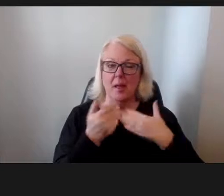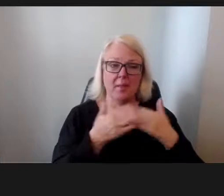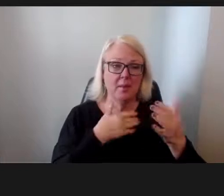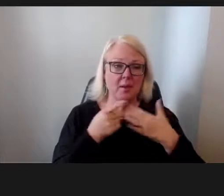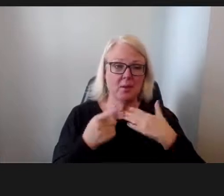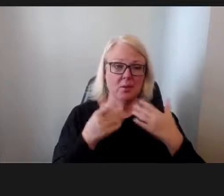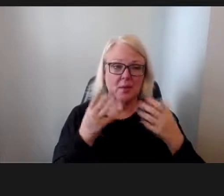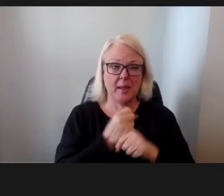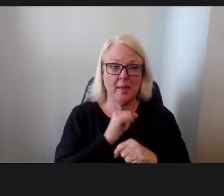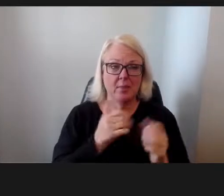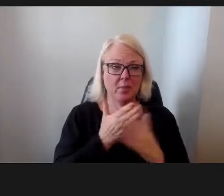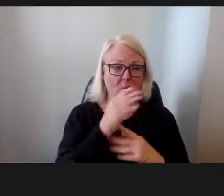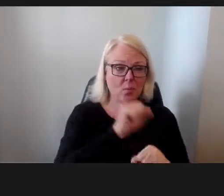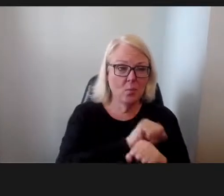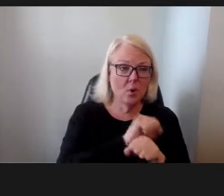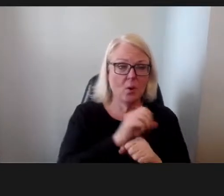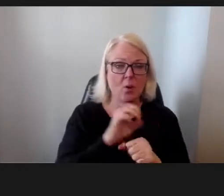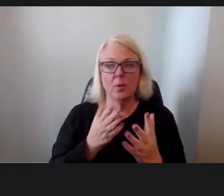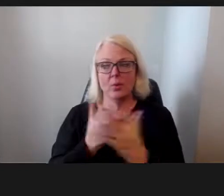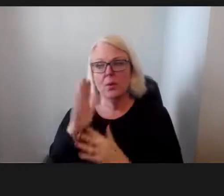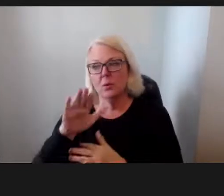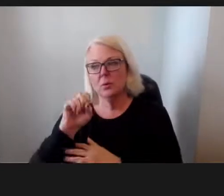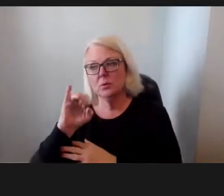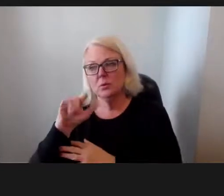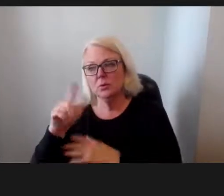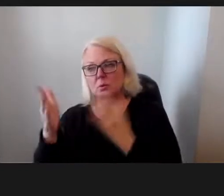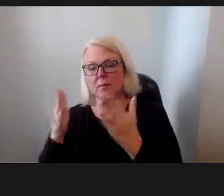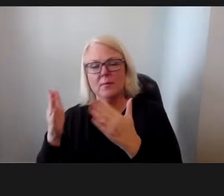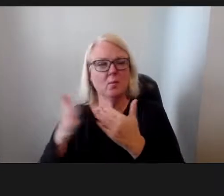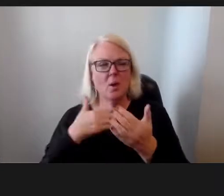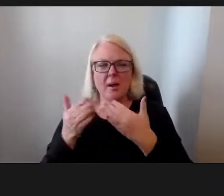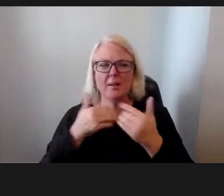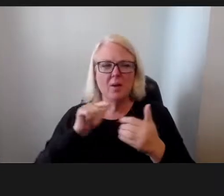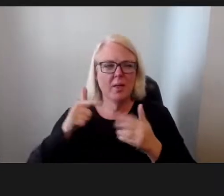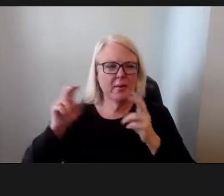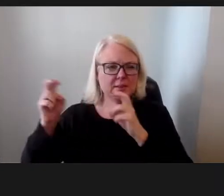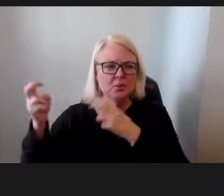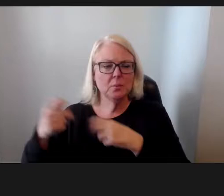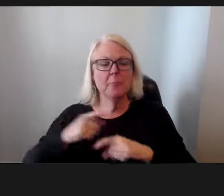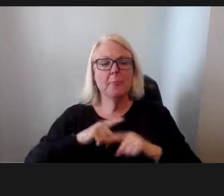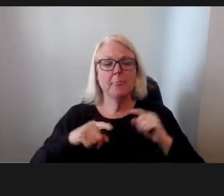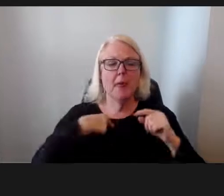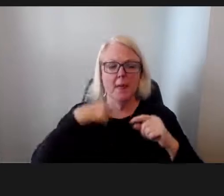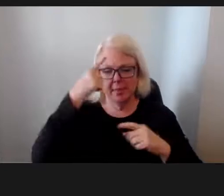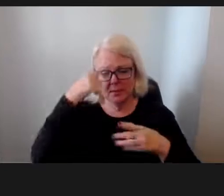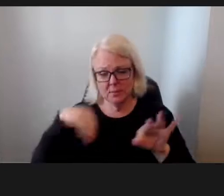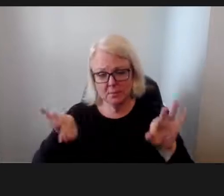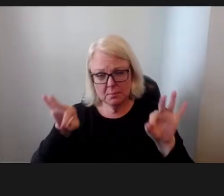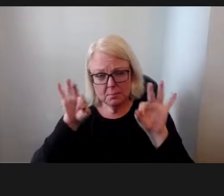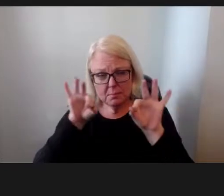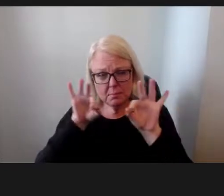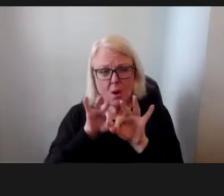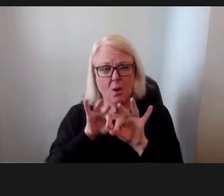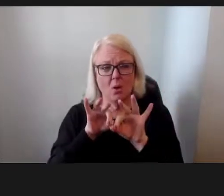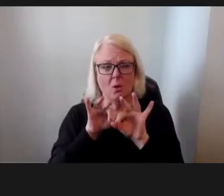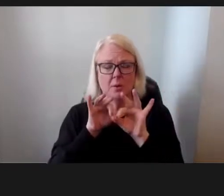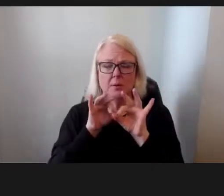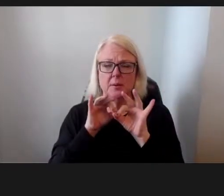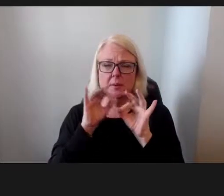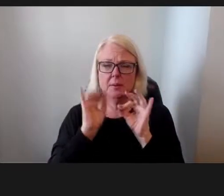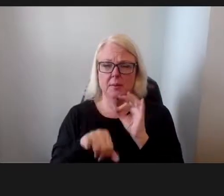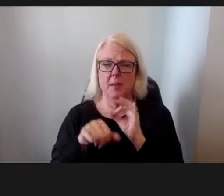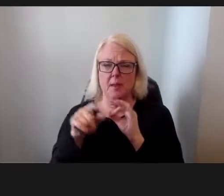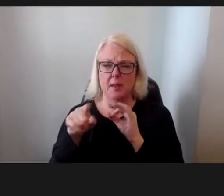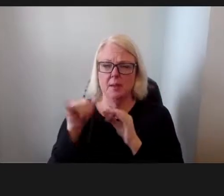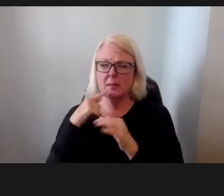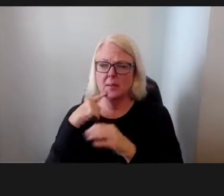achieve that through your employment or through your social services or whatever other issue. But I think it's important to uncouple the notion